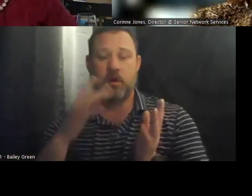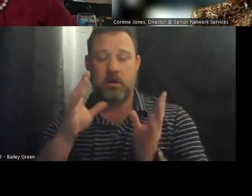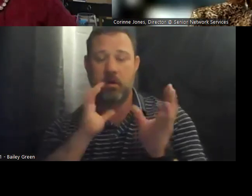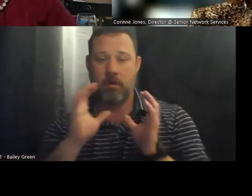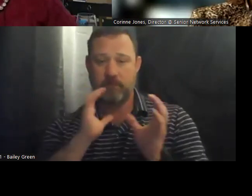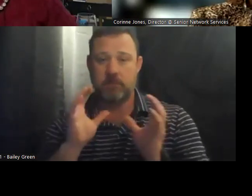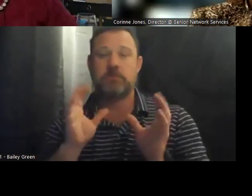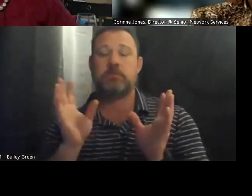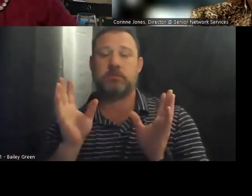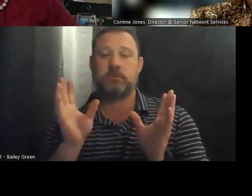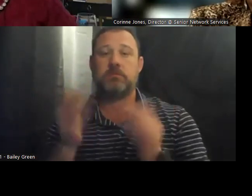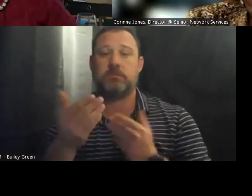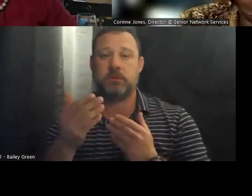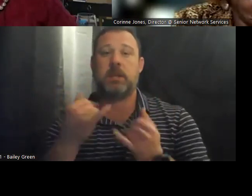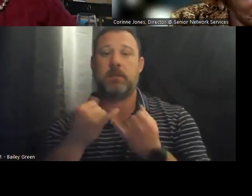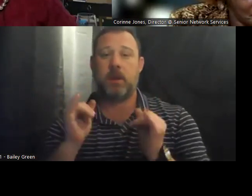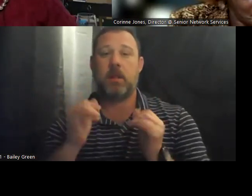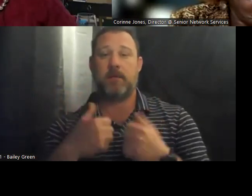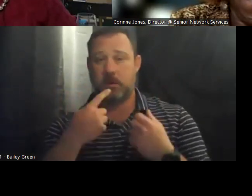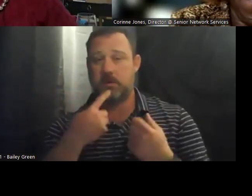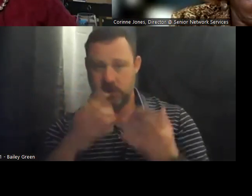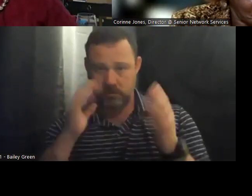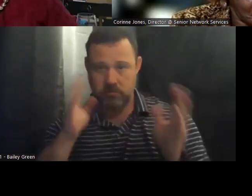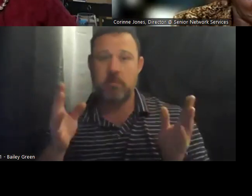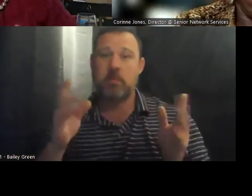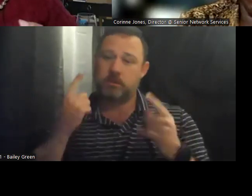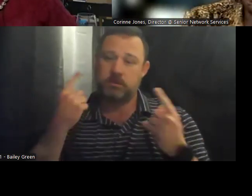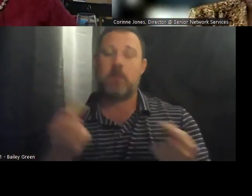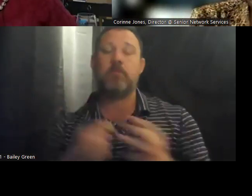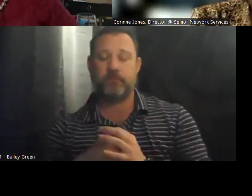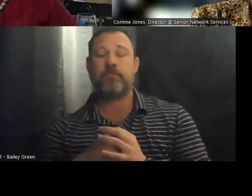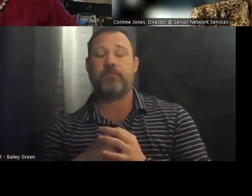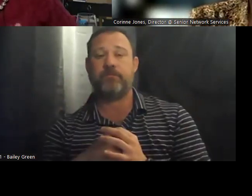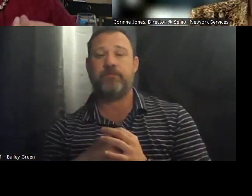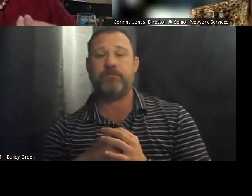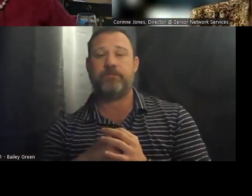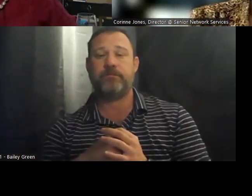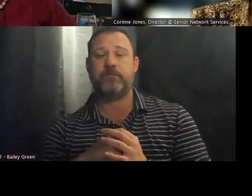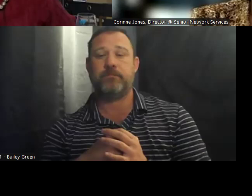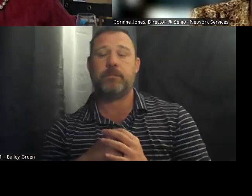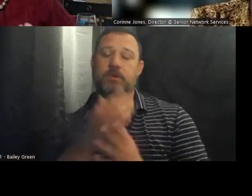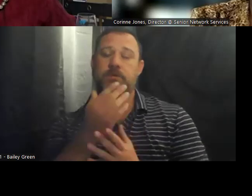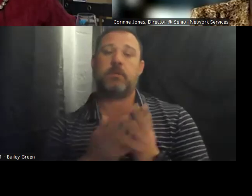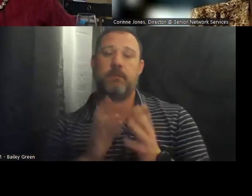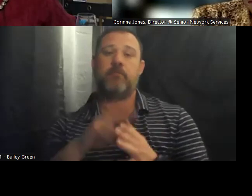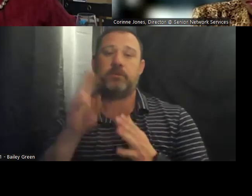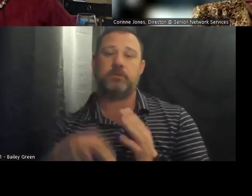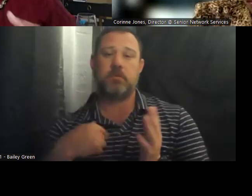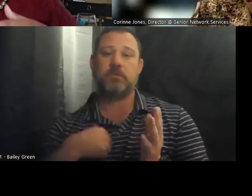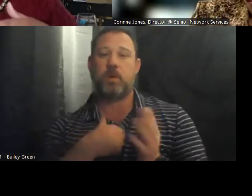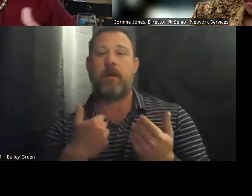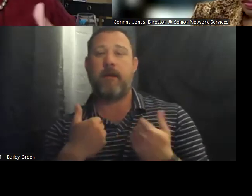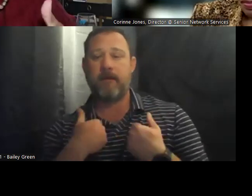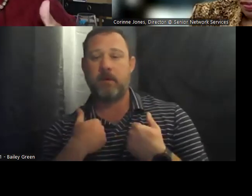room at the Center for Independent Living and said, okay, let's rock and roll. And that's just some of the results that we are having.